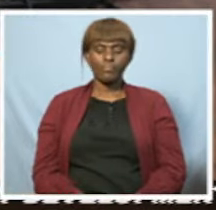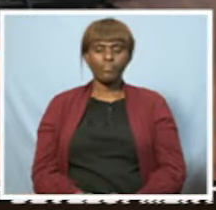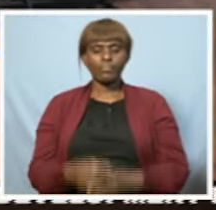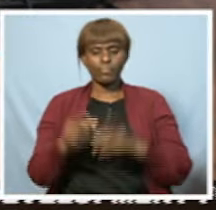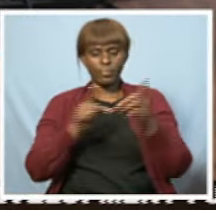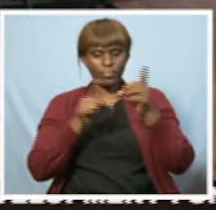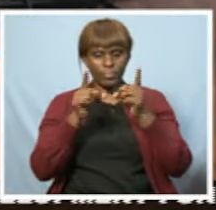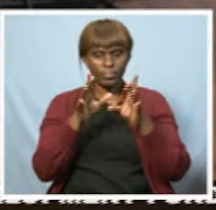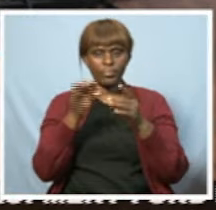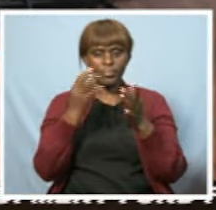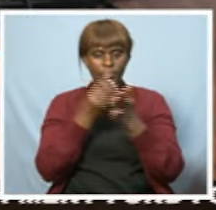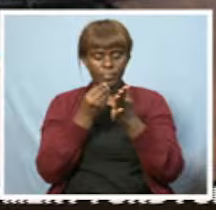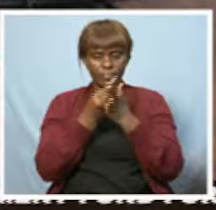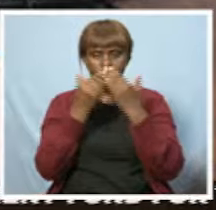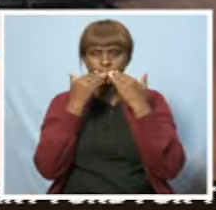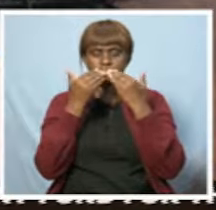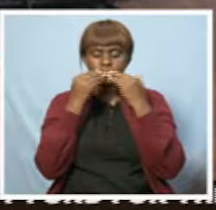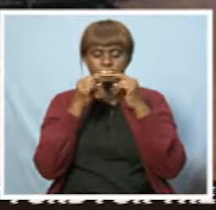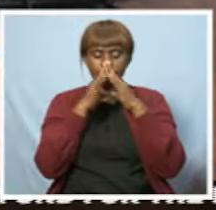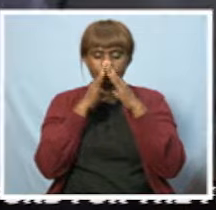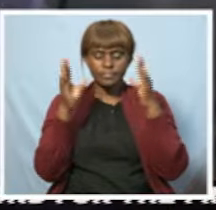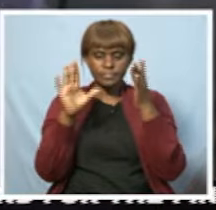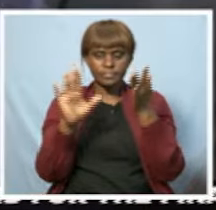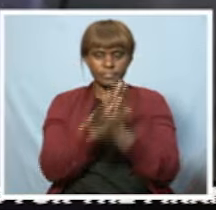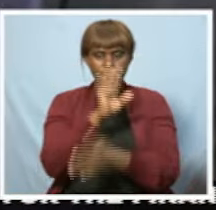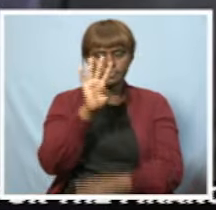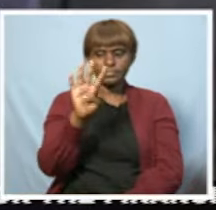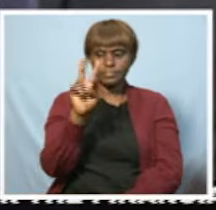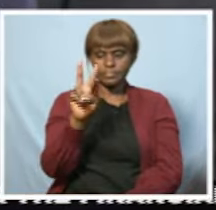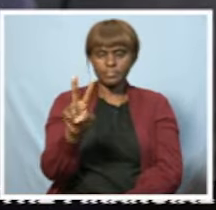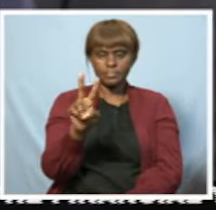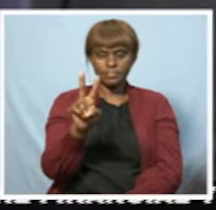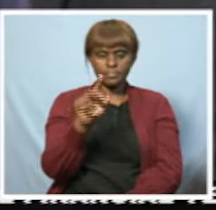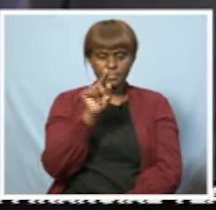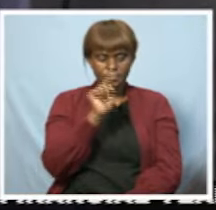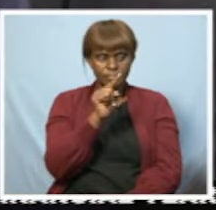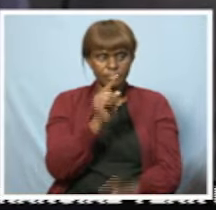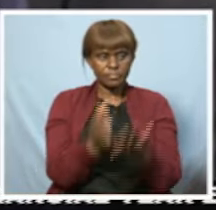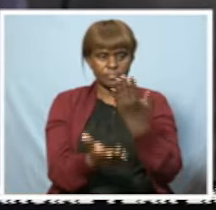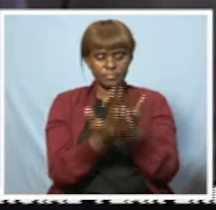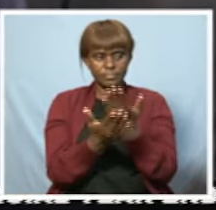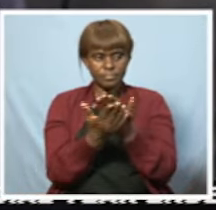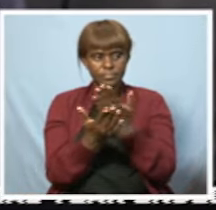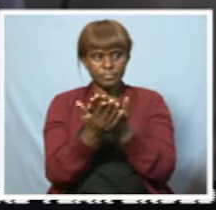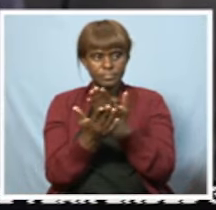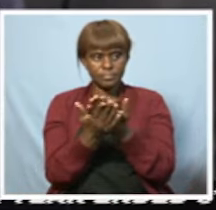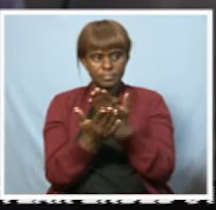Director of Finance? Thank you very much, Chair. On page 42 of the appendices.